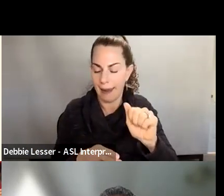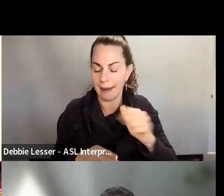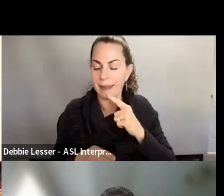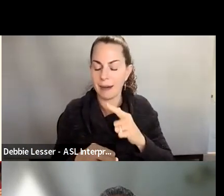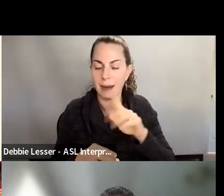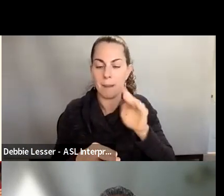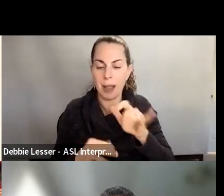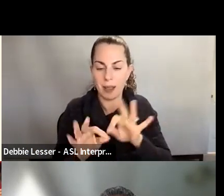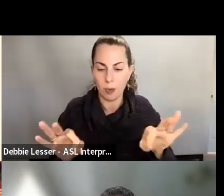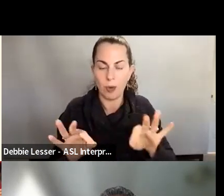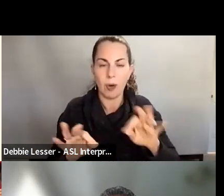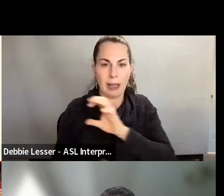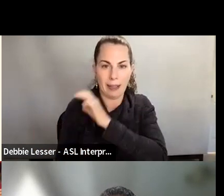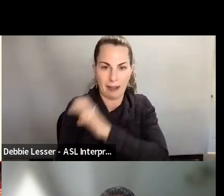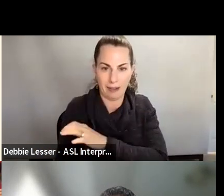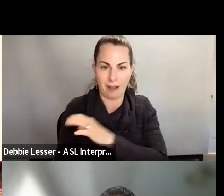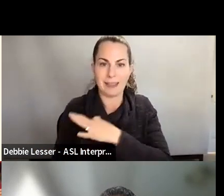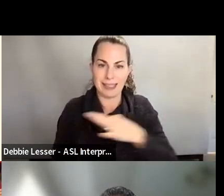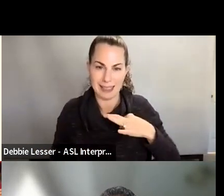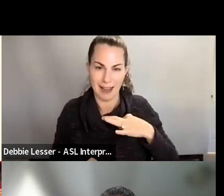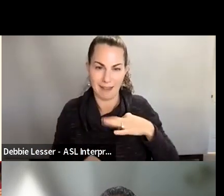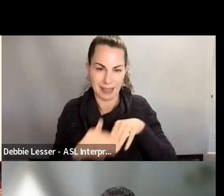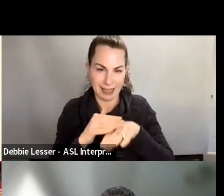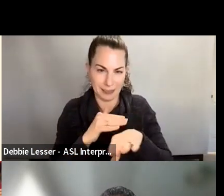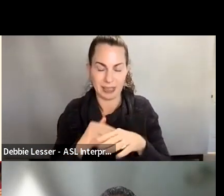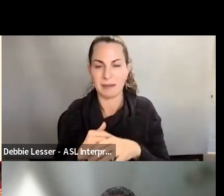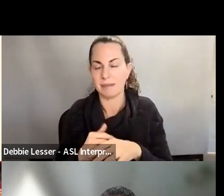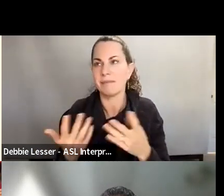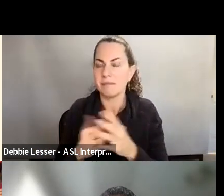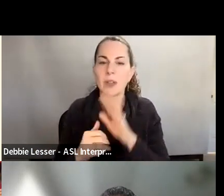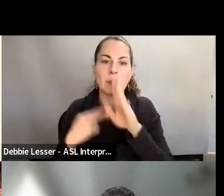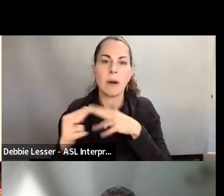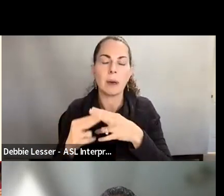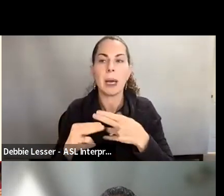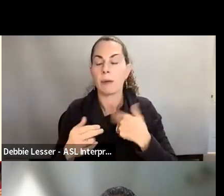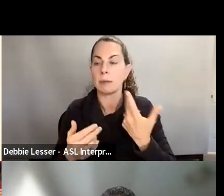talk about how diverse the community is. I would have